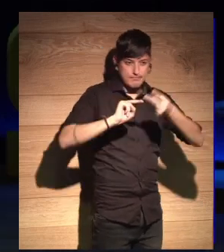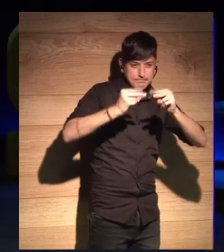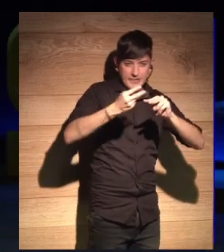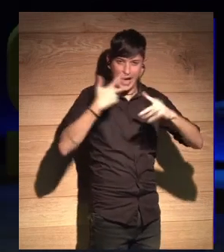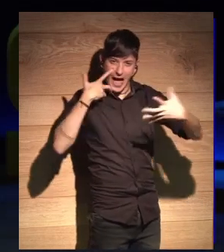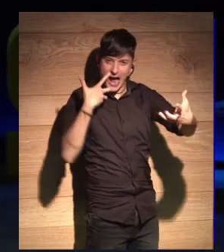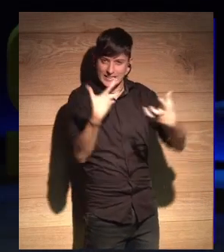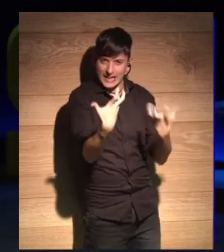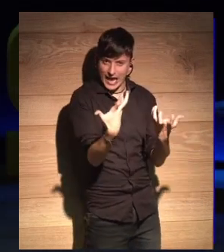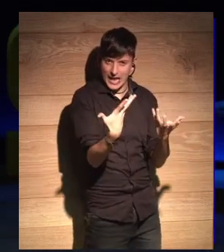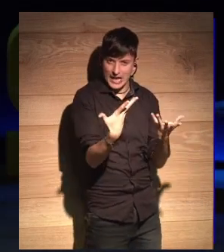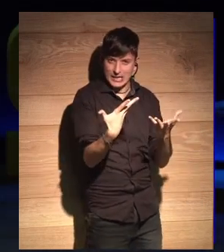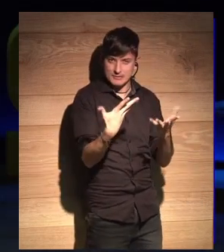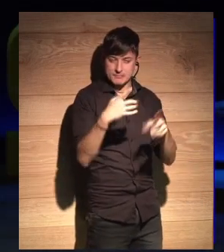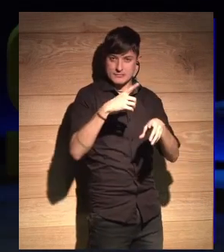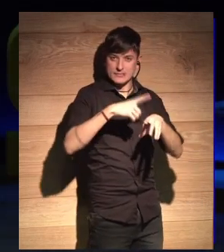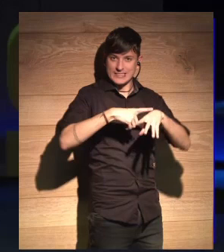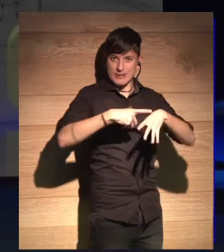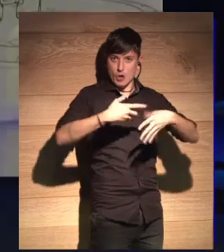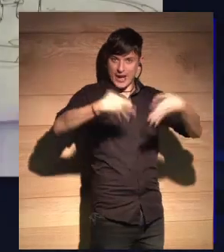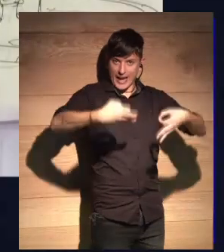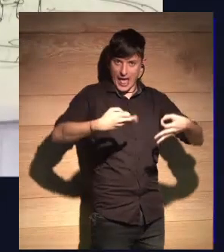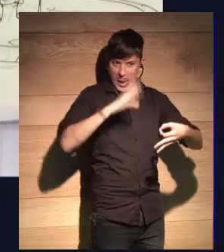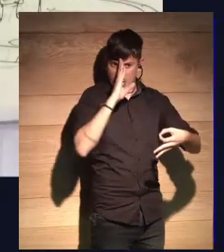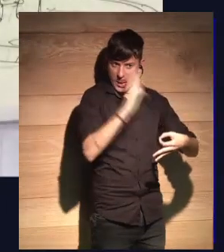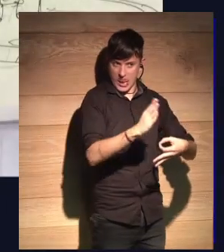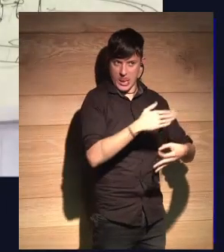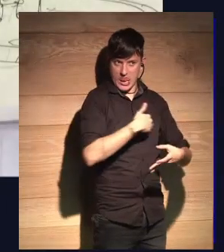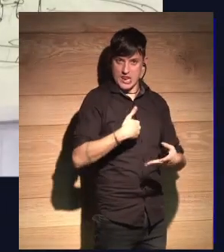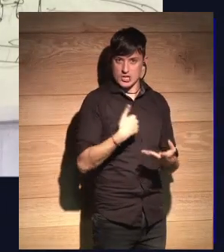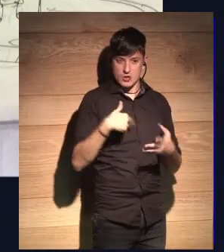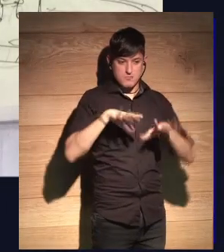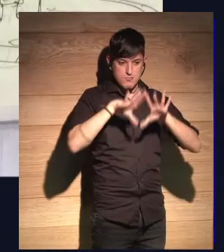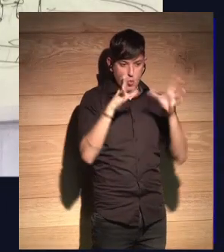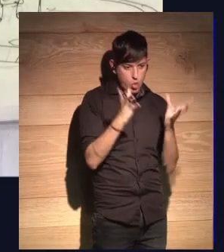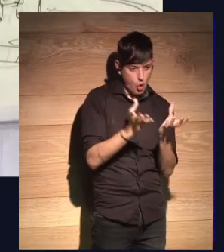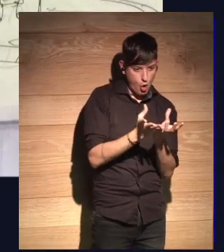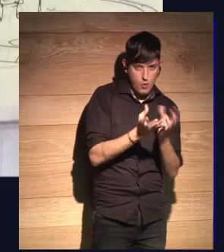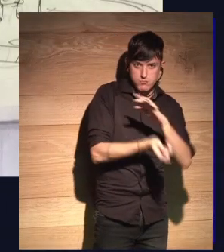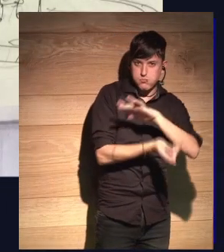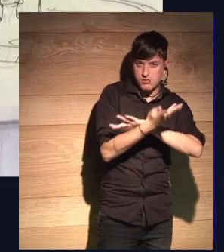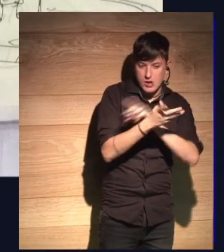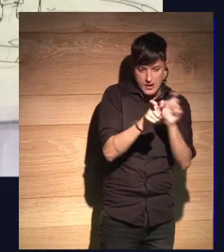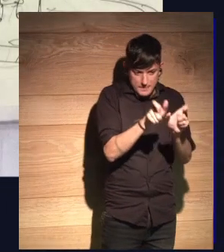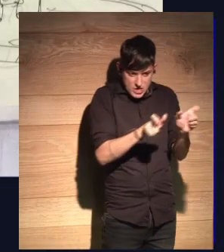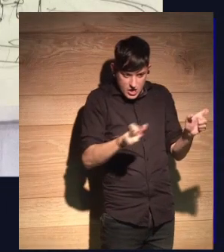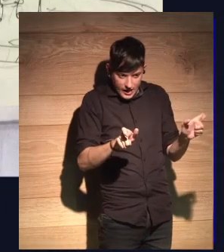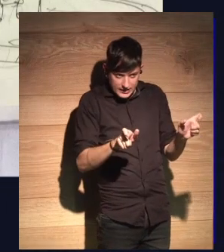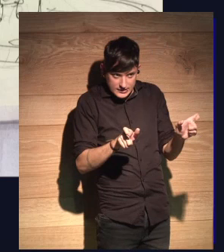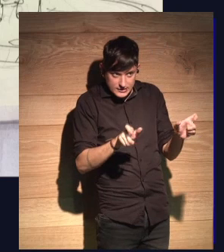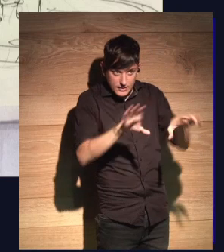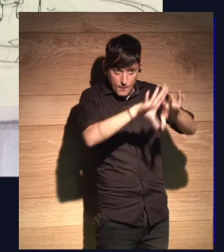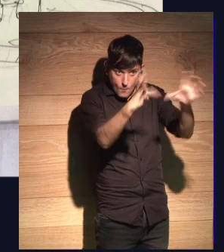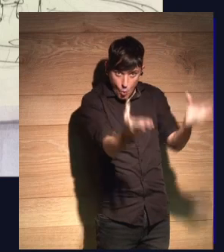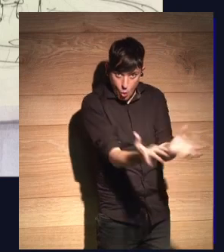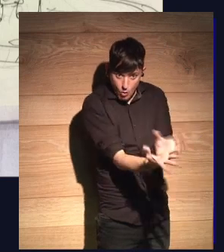and creating a world around the character's world that was part of the character. The camera itself